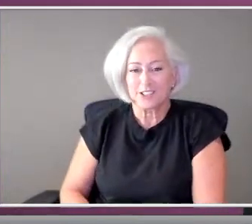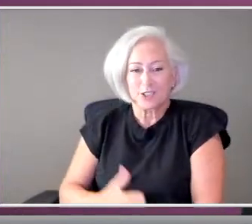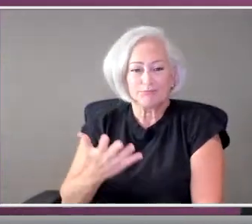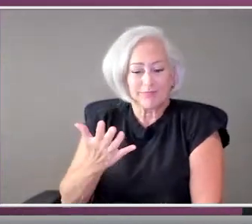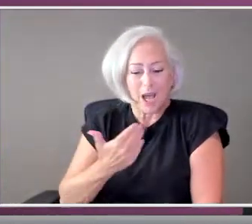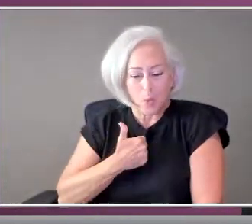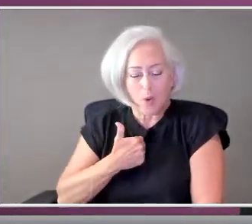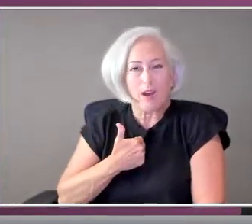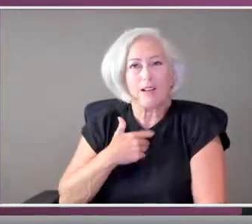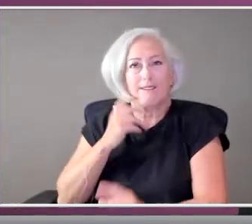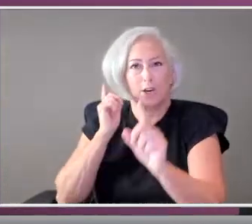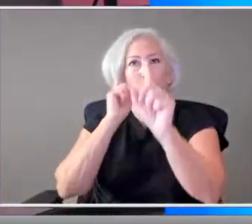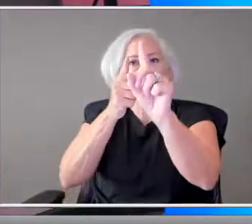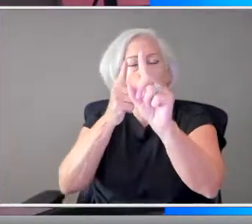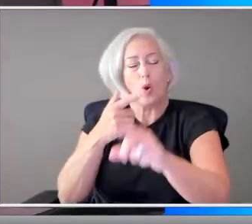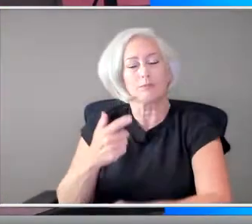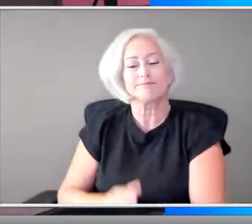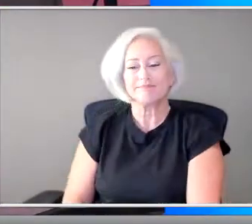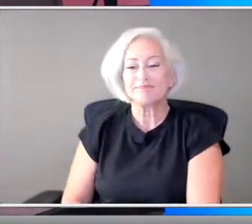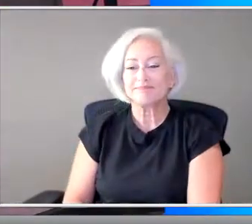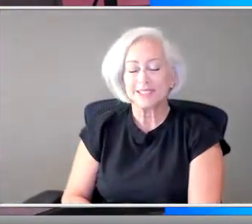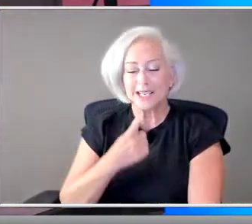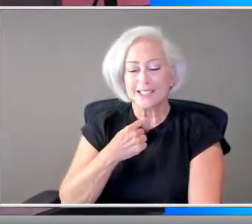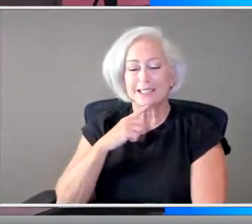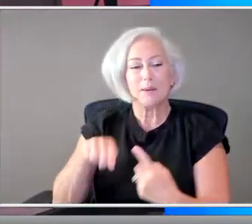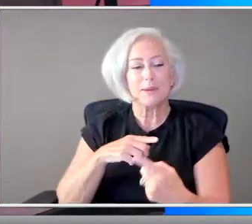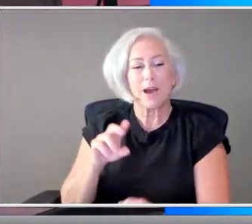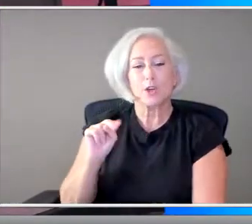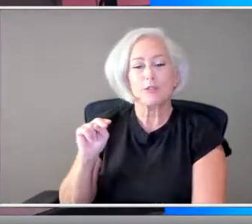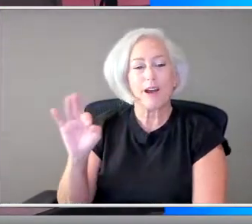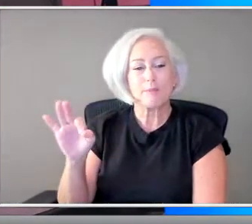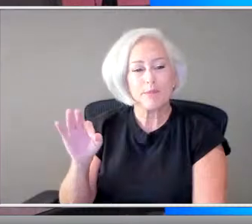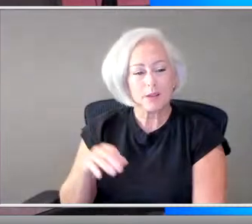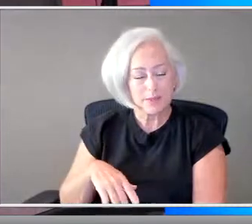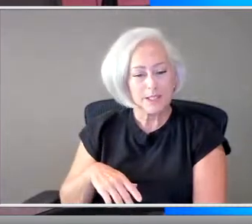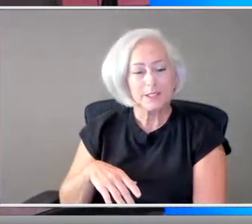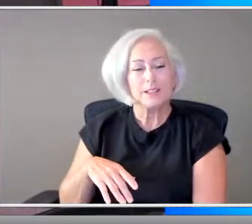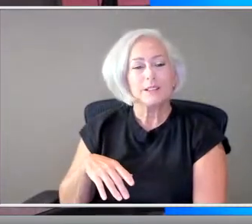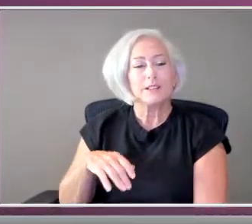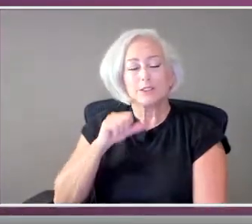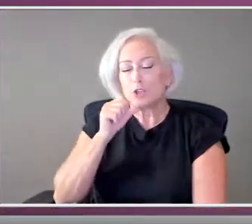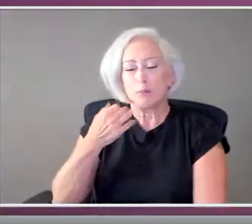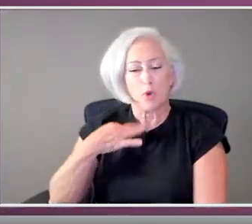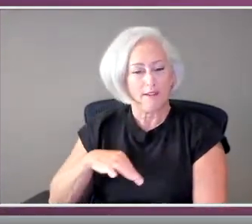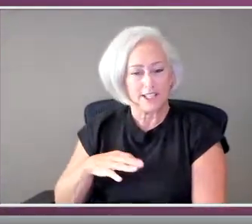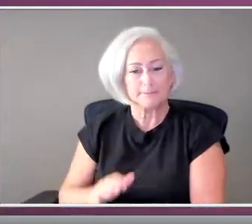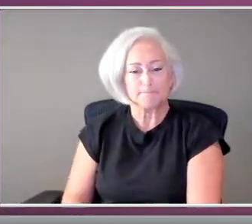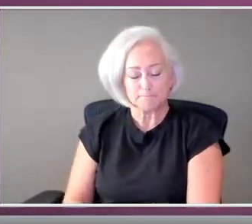myself, Tell us about your nonprofit. How will your nonprofit work? So my nonprofit,